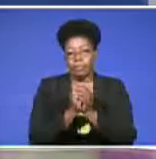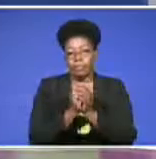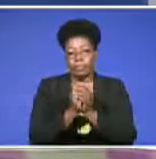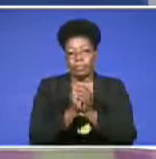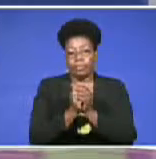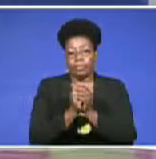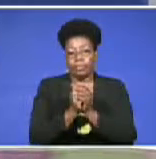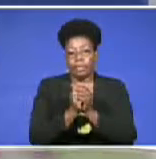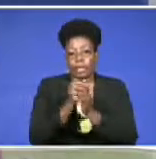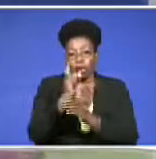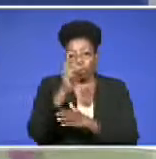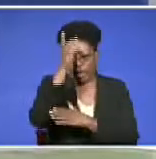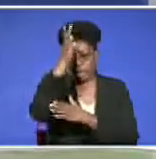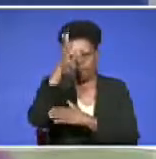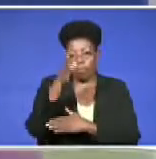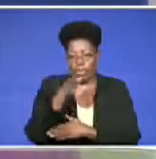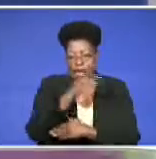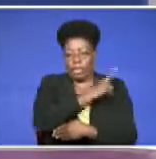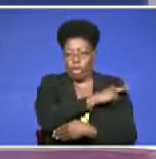Well, meanwhile,